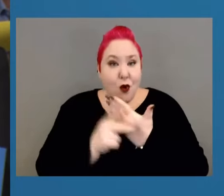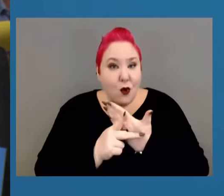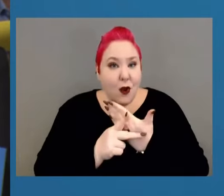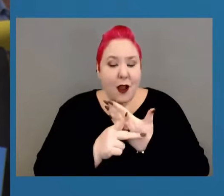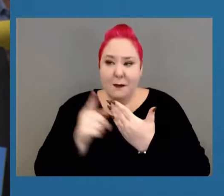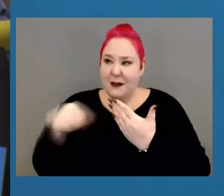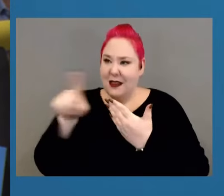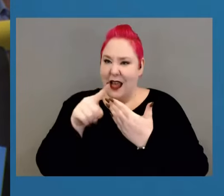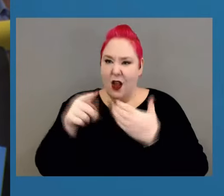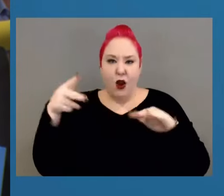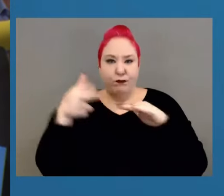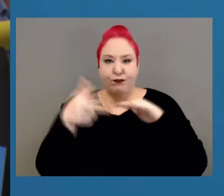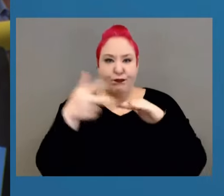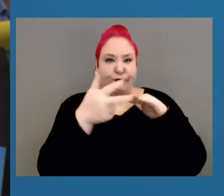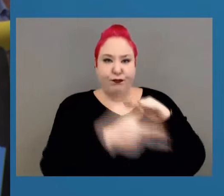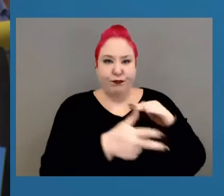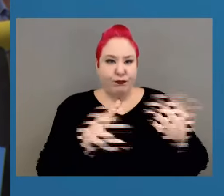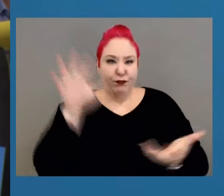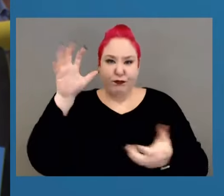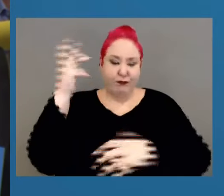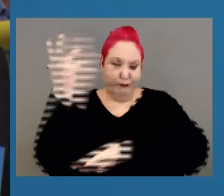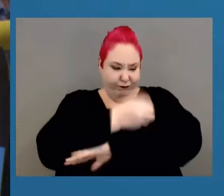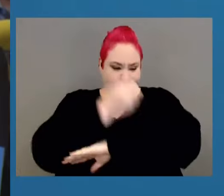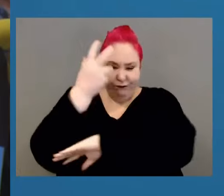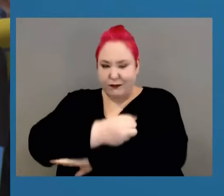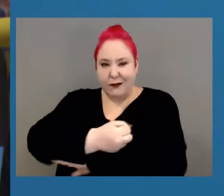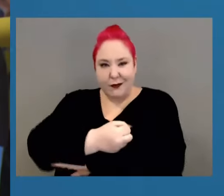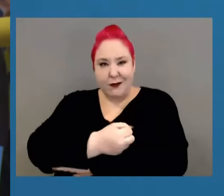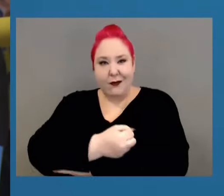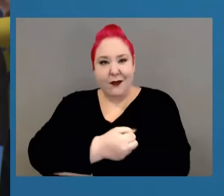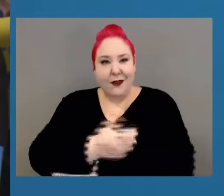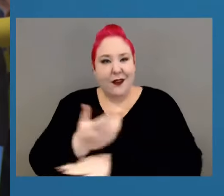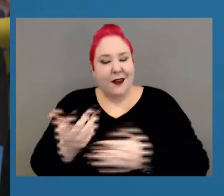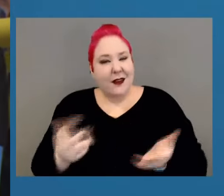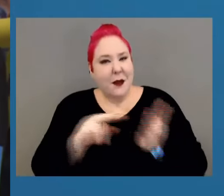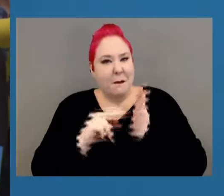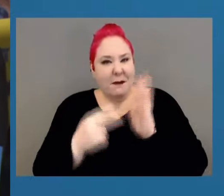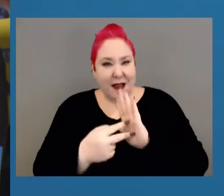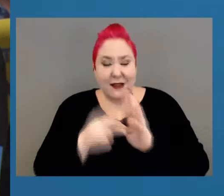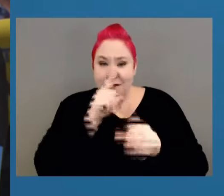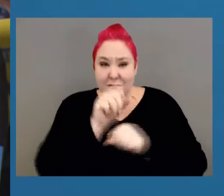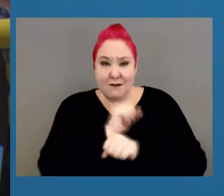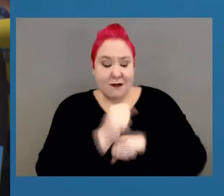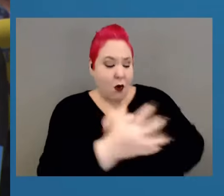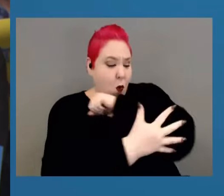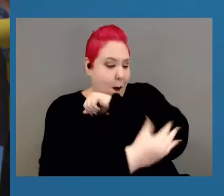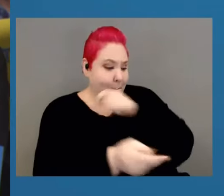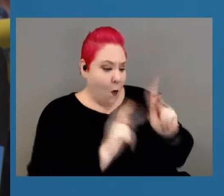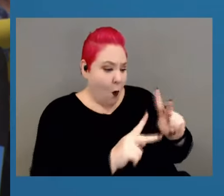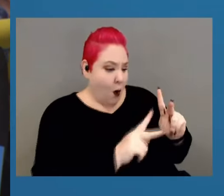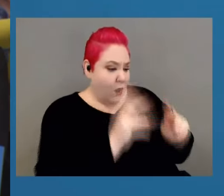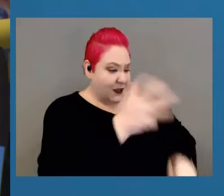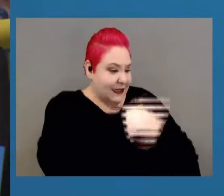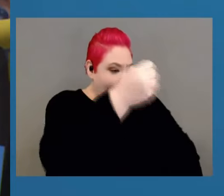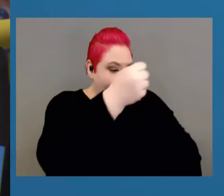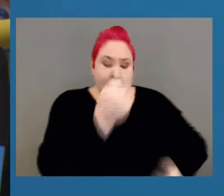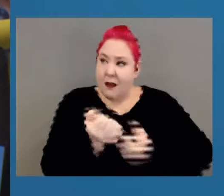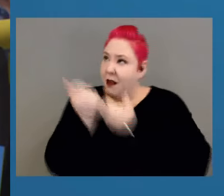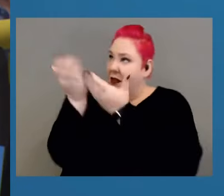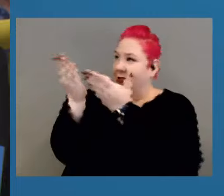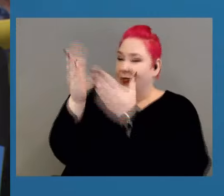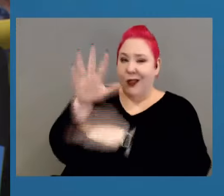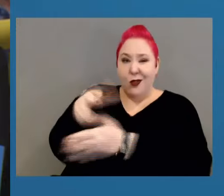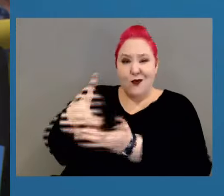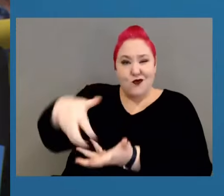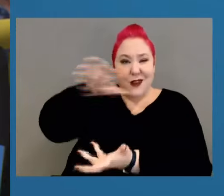destroying? You know what it is? Taking from the poor to give to the rich. It's nothing more than